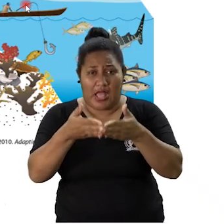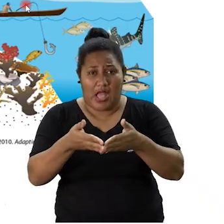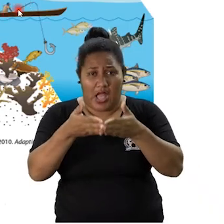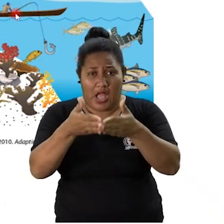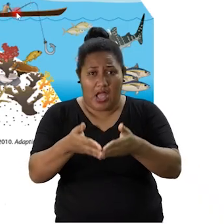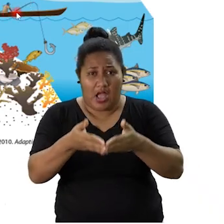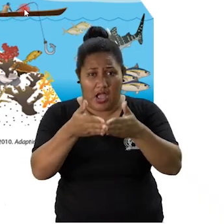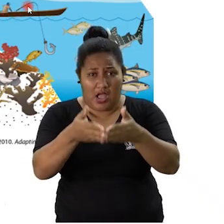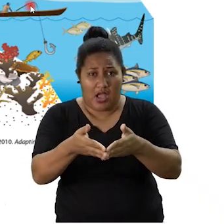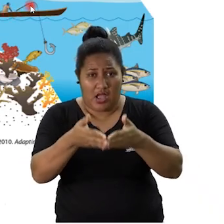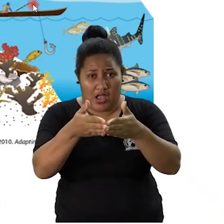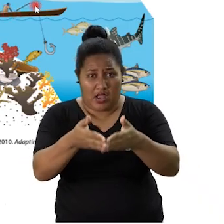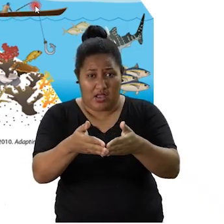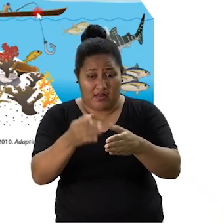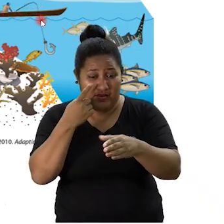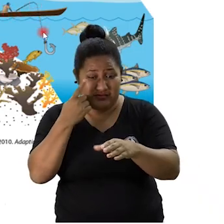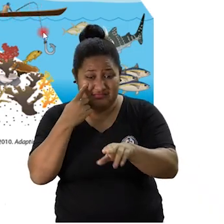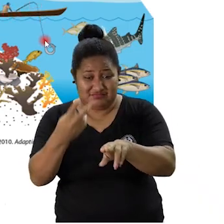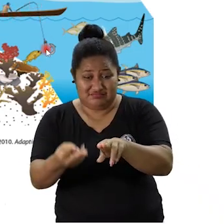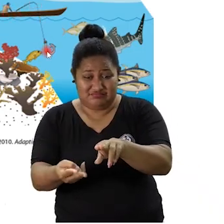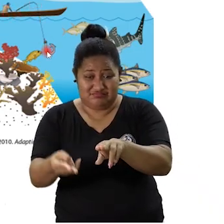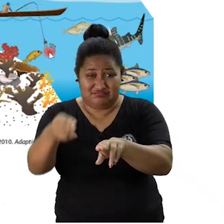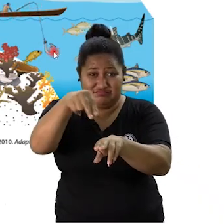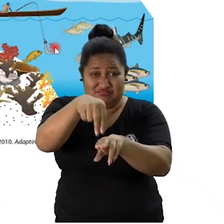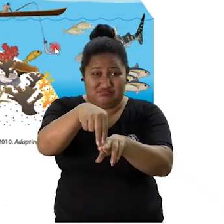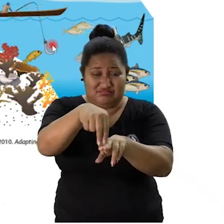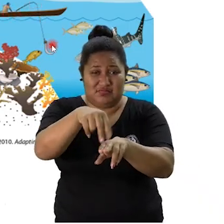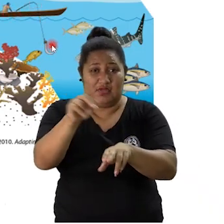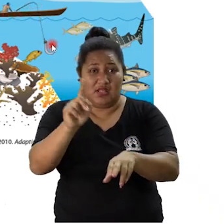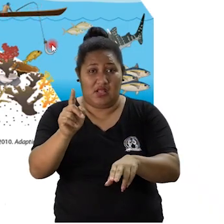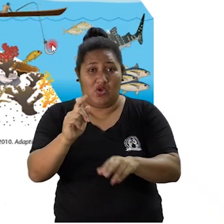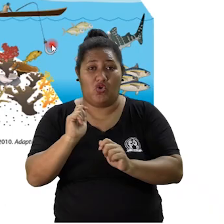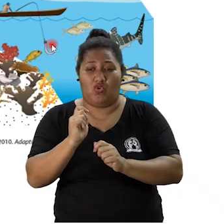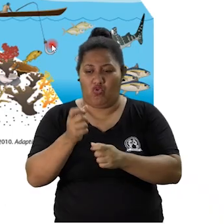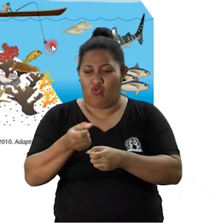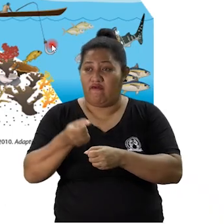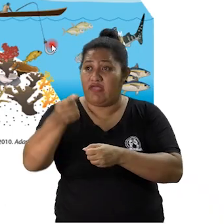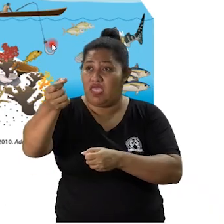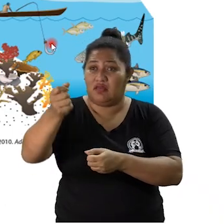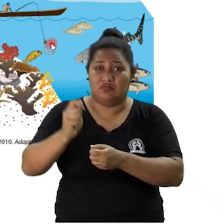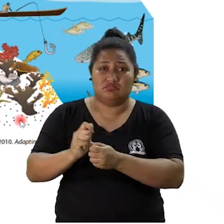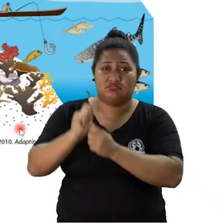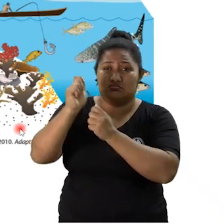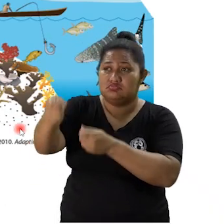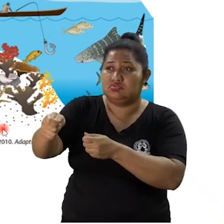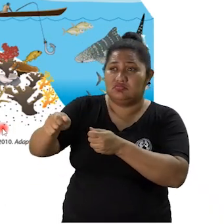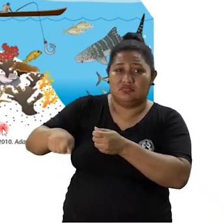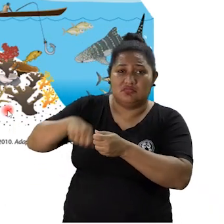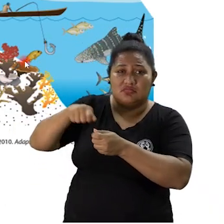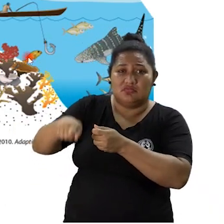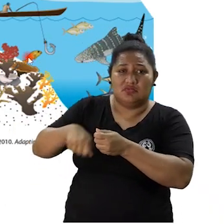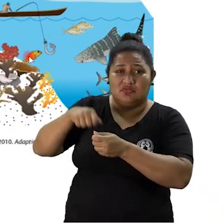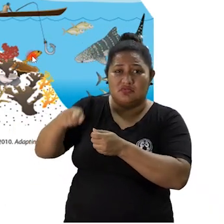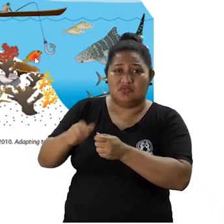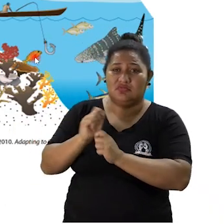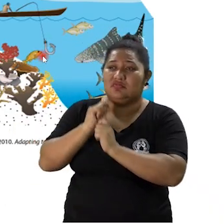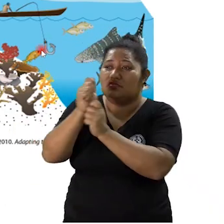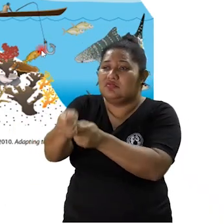ai, o le ata lea o lea. O lana ofe whaangota. Ia, ne la ai eri a